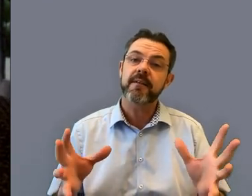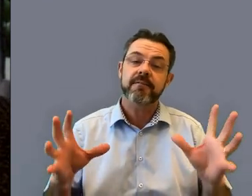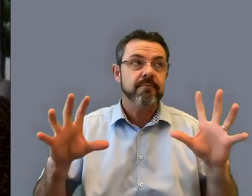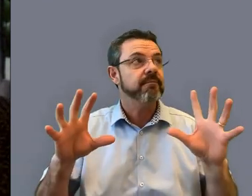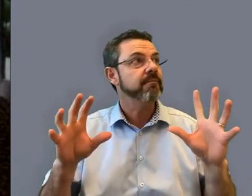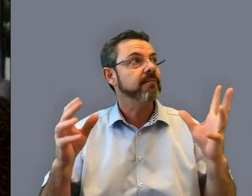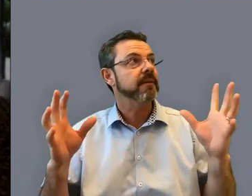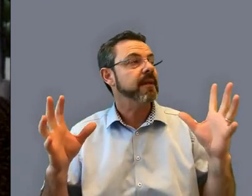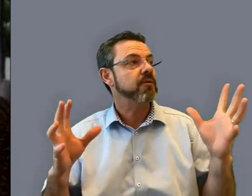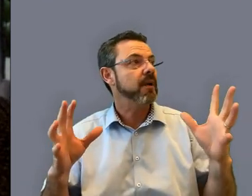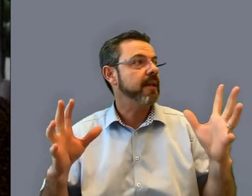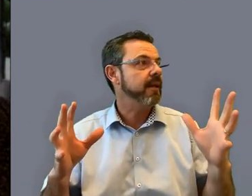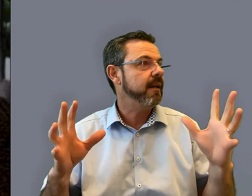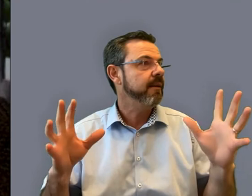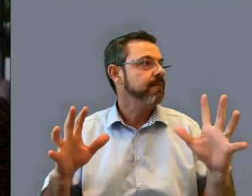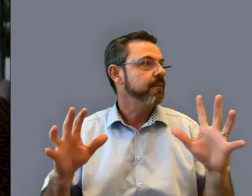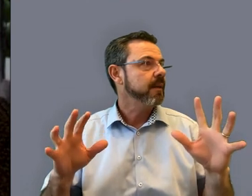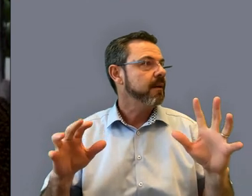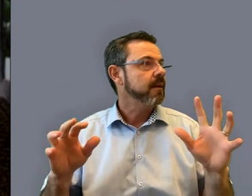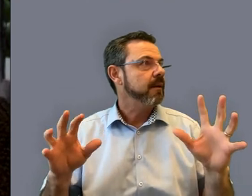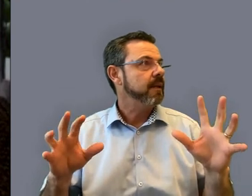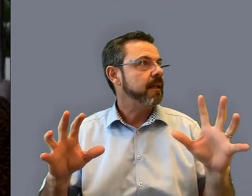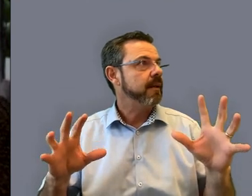the, let's call it